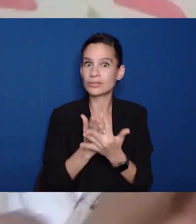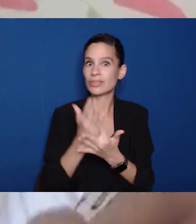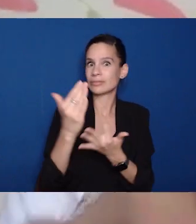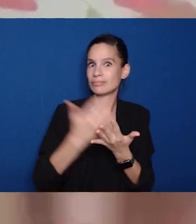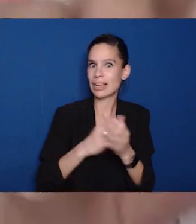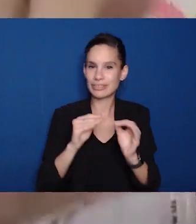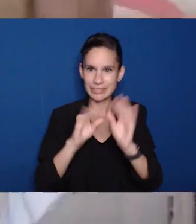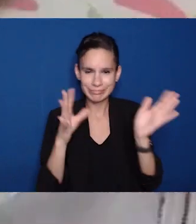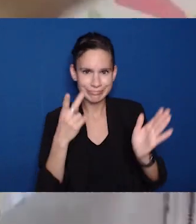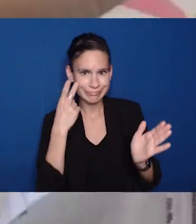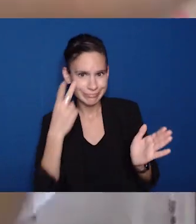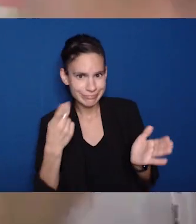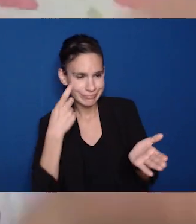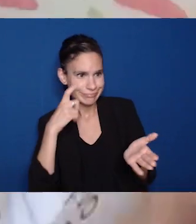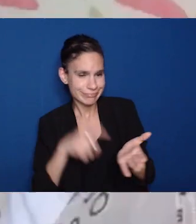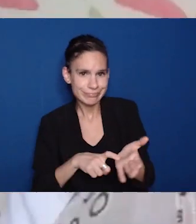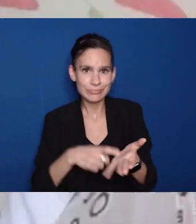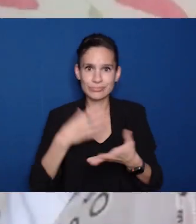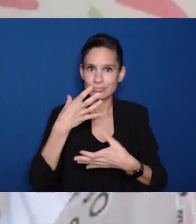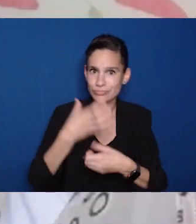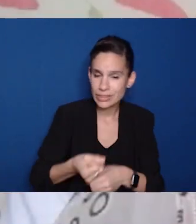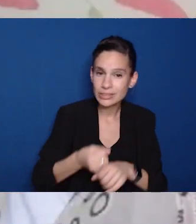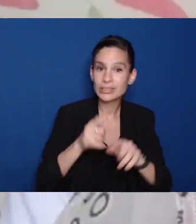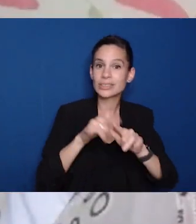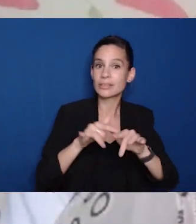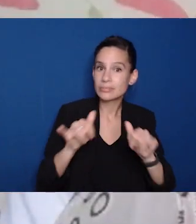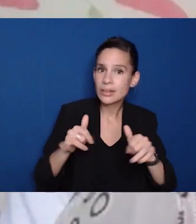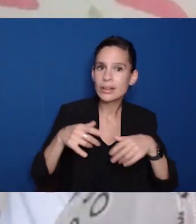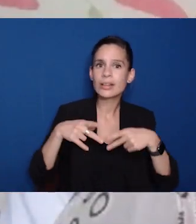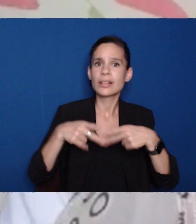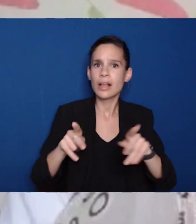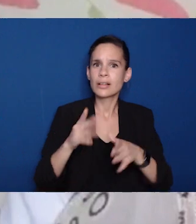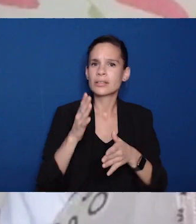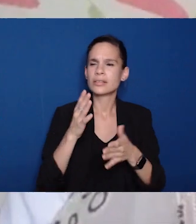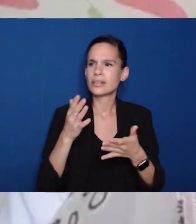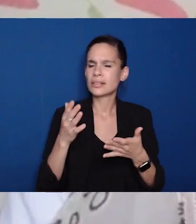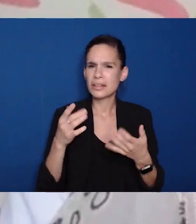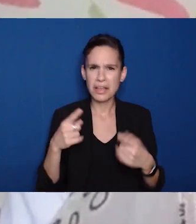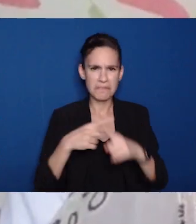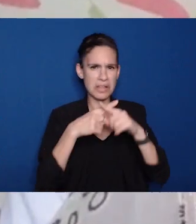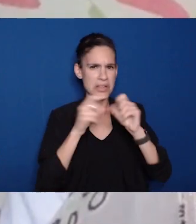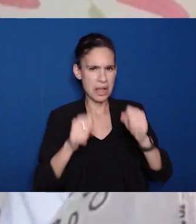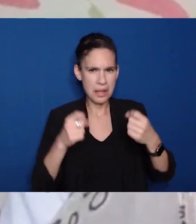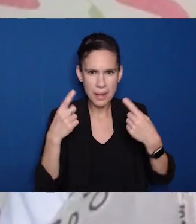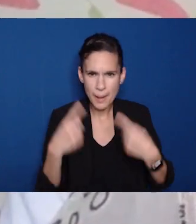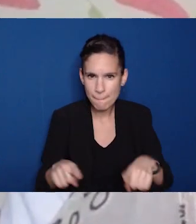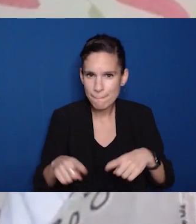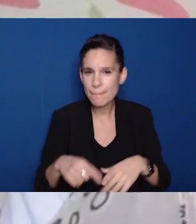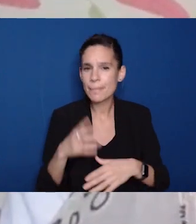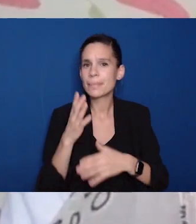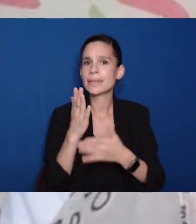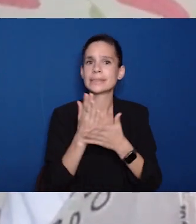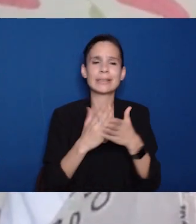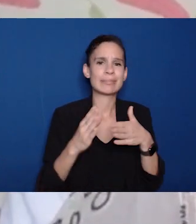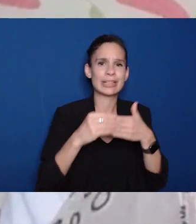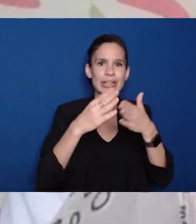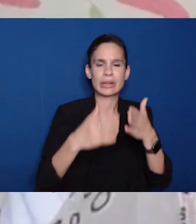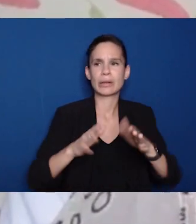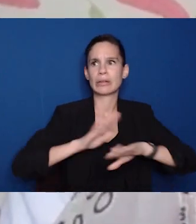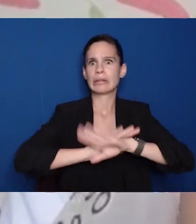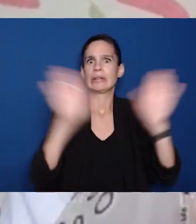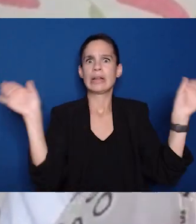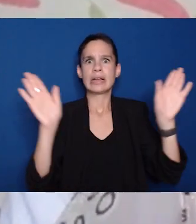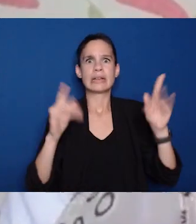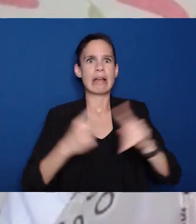and the trust, but that actually then allows for some space for conflict. And some leaders